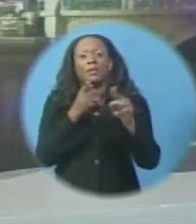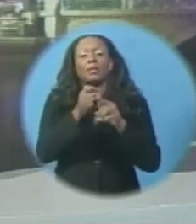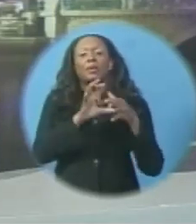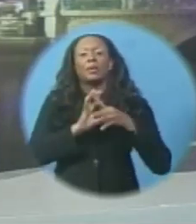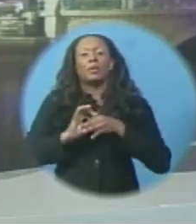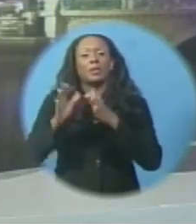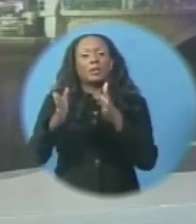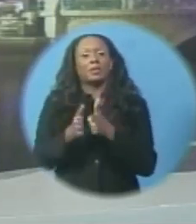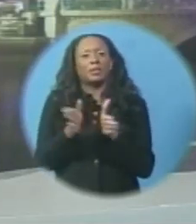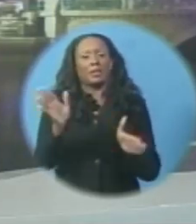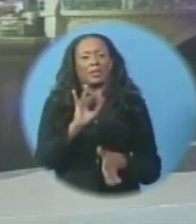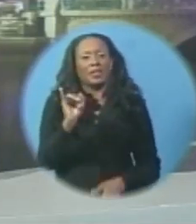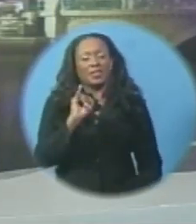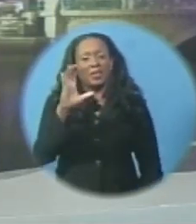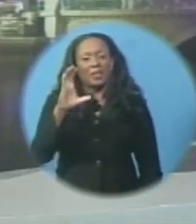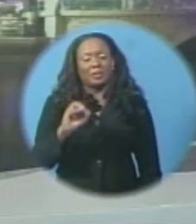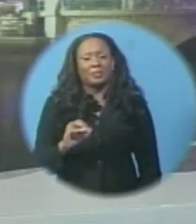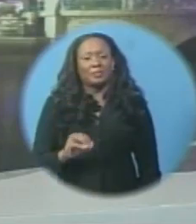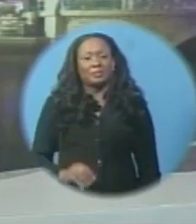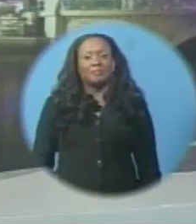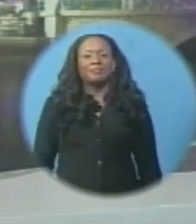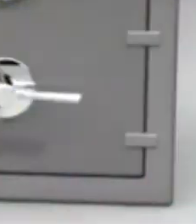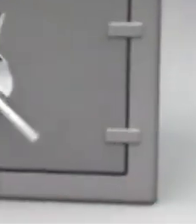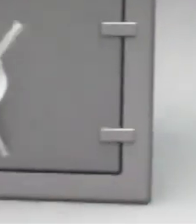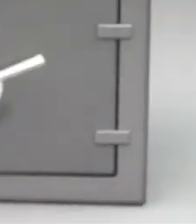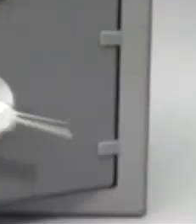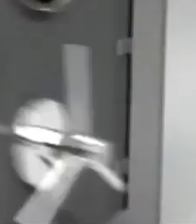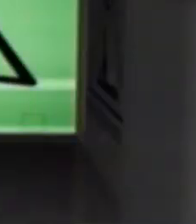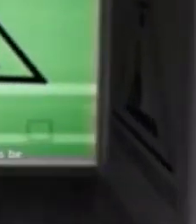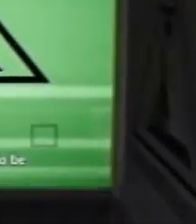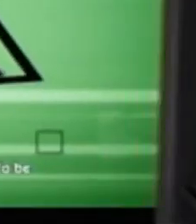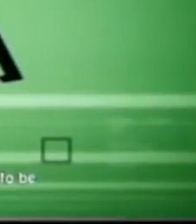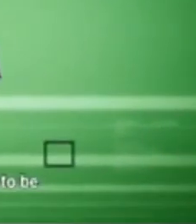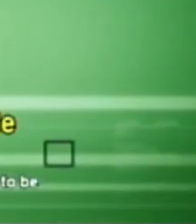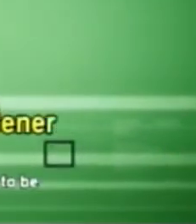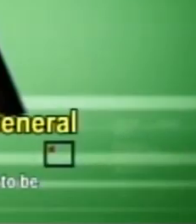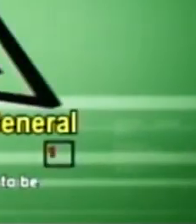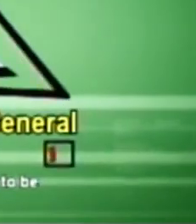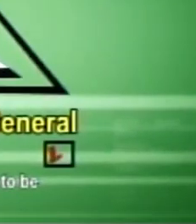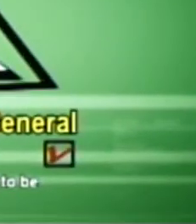here's a tip from Cooperators General Insurance. This tip of the day is brought to you by Cooperators General